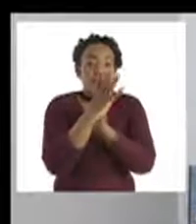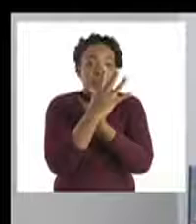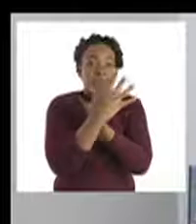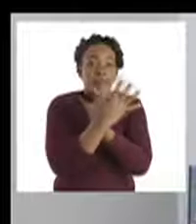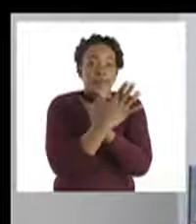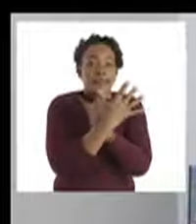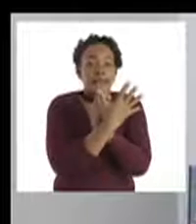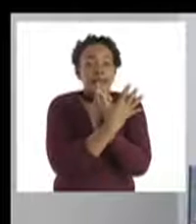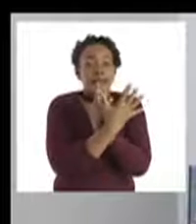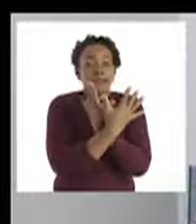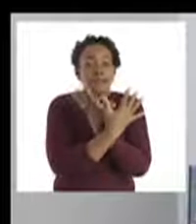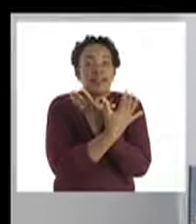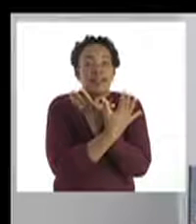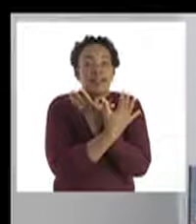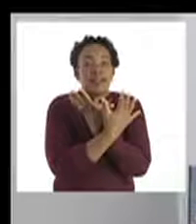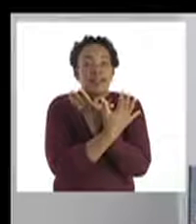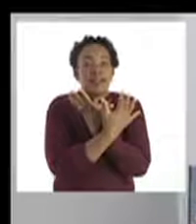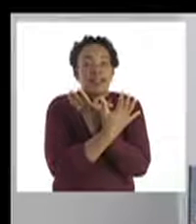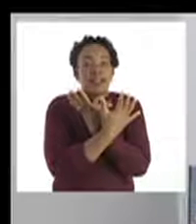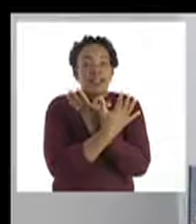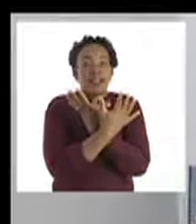butterfly